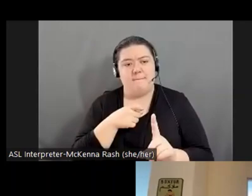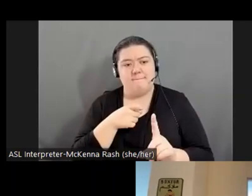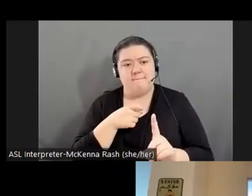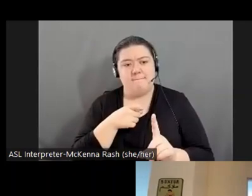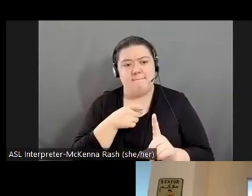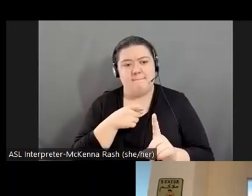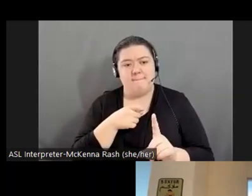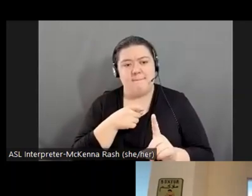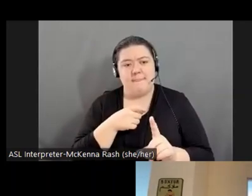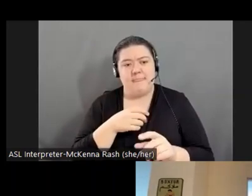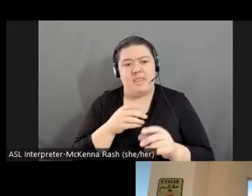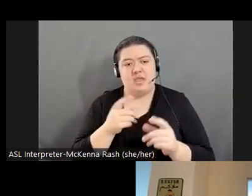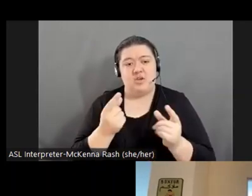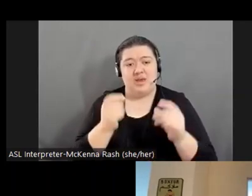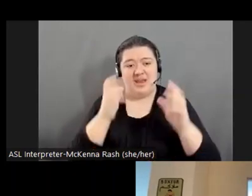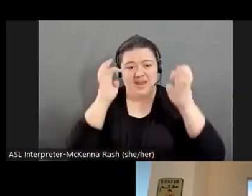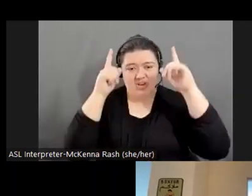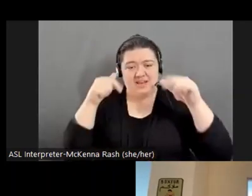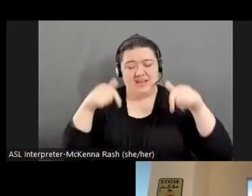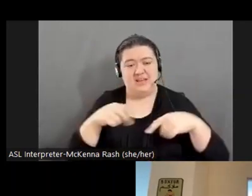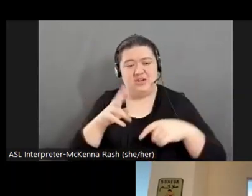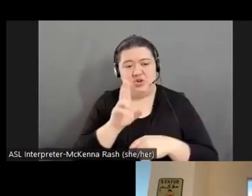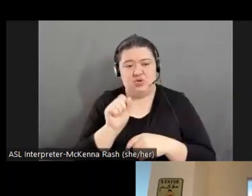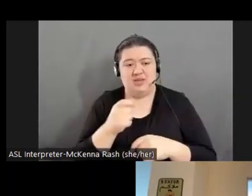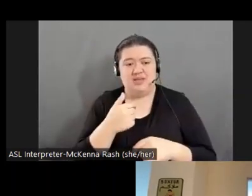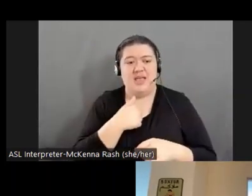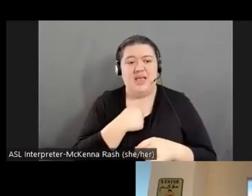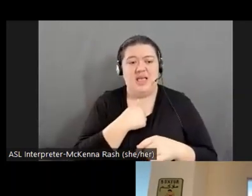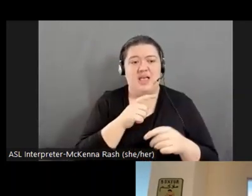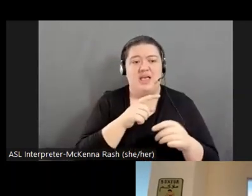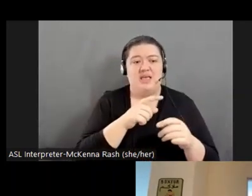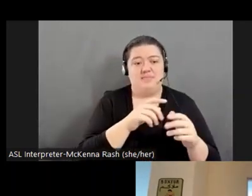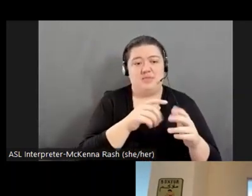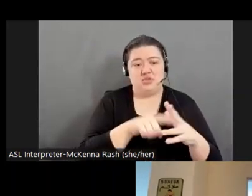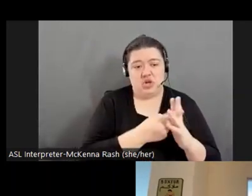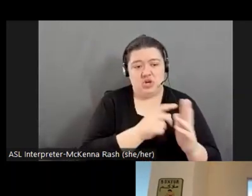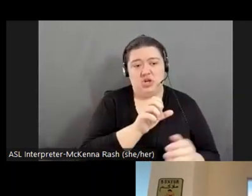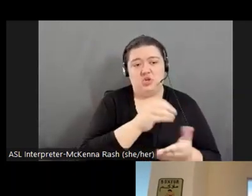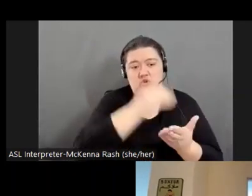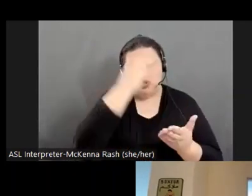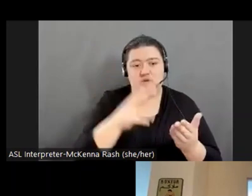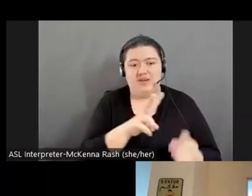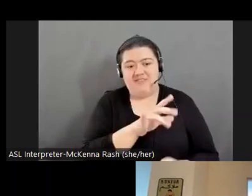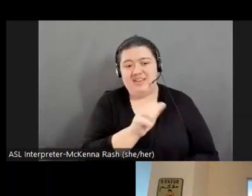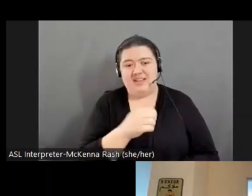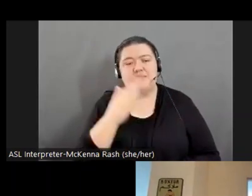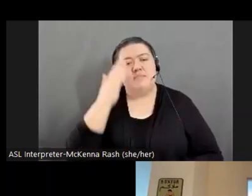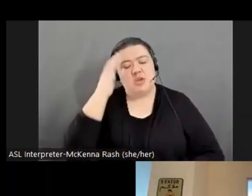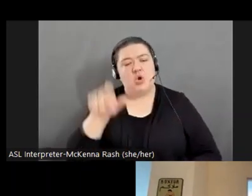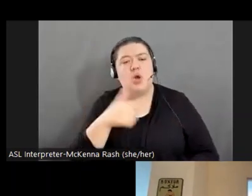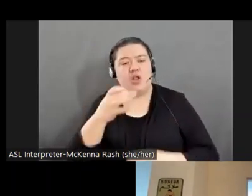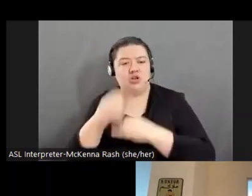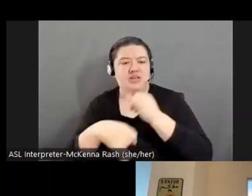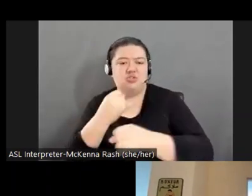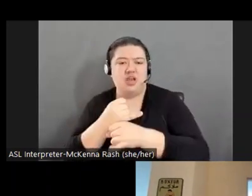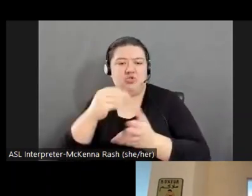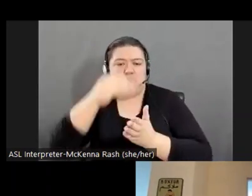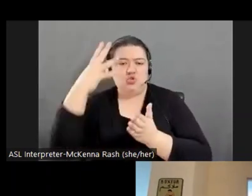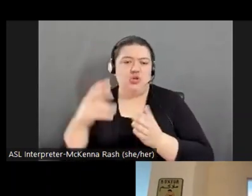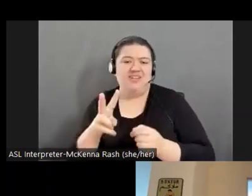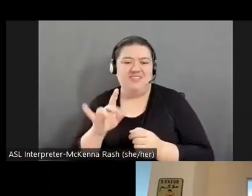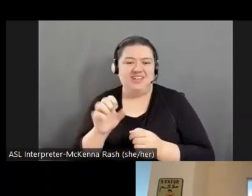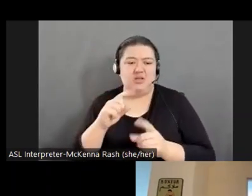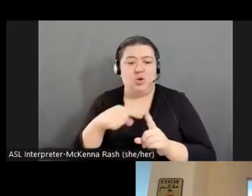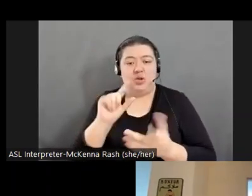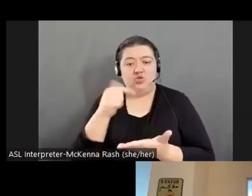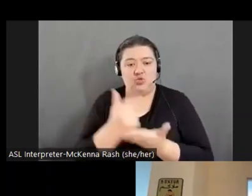taking education here in the US, so like I went from an student visa, and I knew a lot of other international student visas. So when you graduate, you